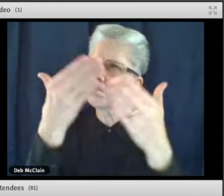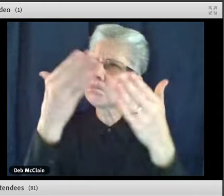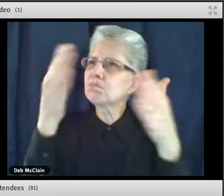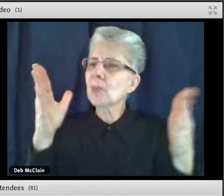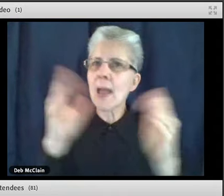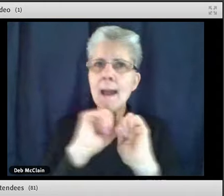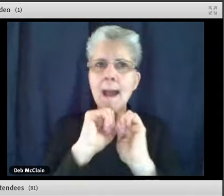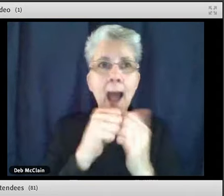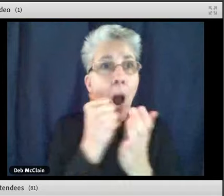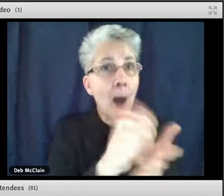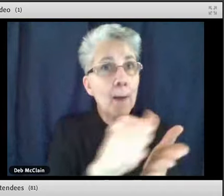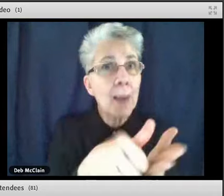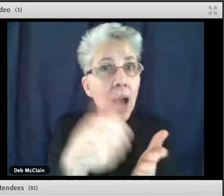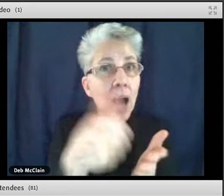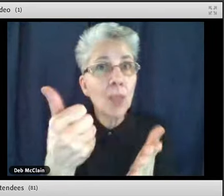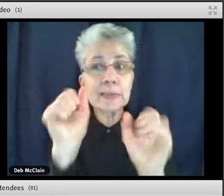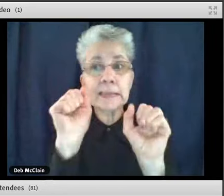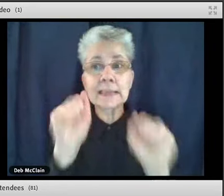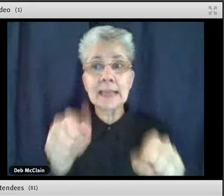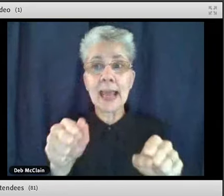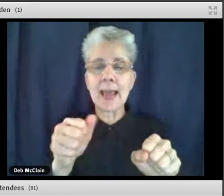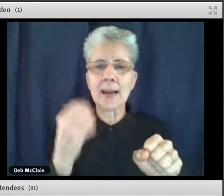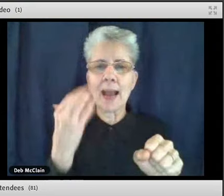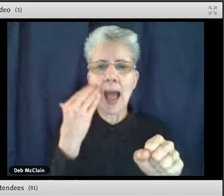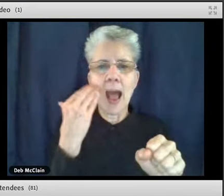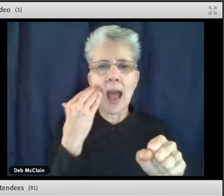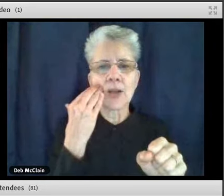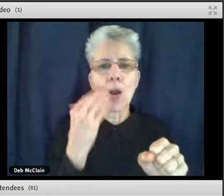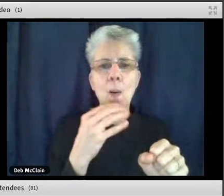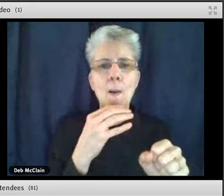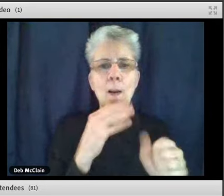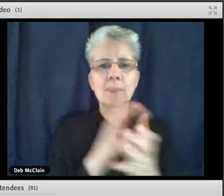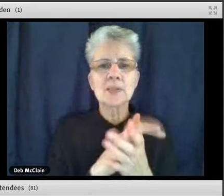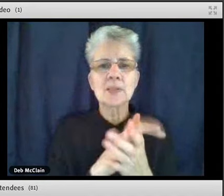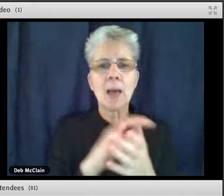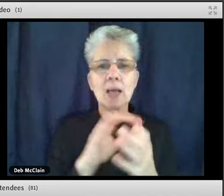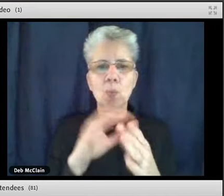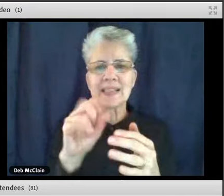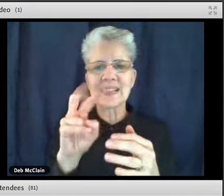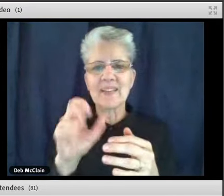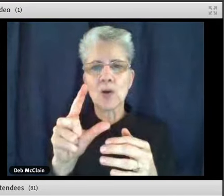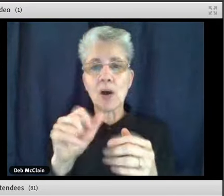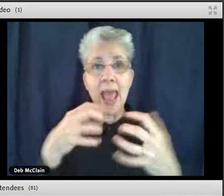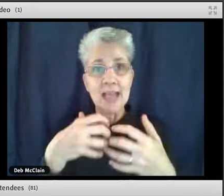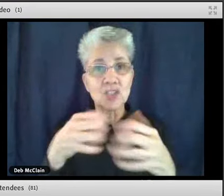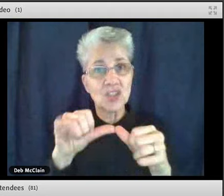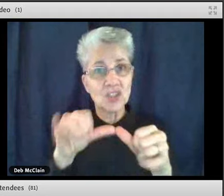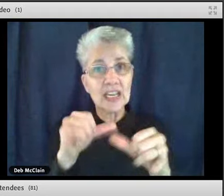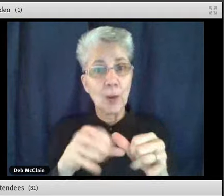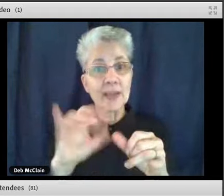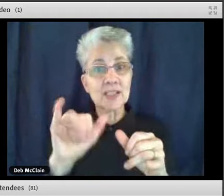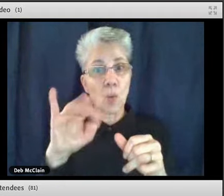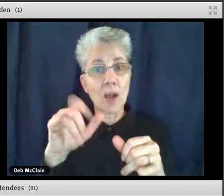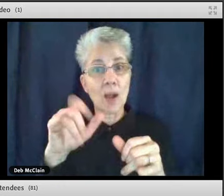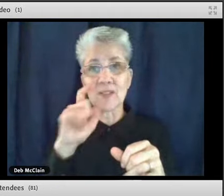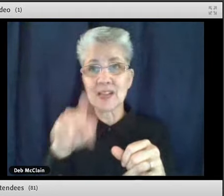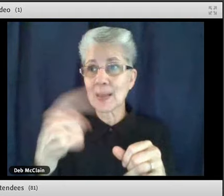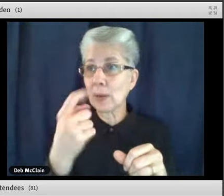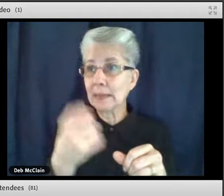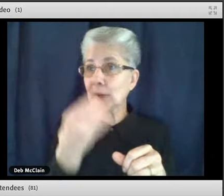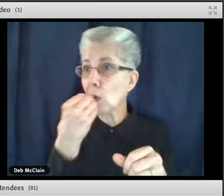want to make sure that you're sleeping, that you're eating, that you're taking care of yourself. You're getting exercise. Your things